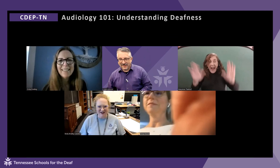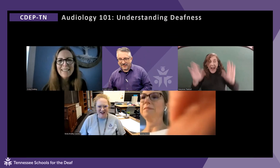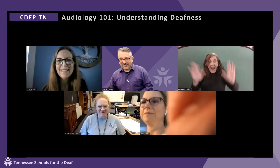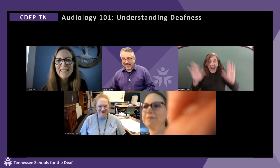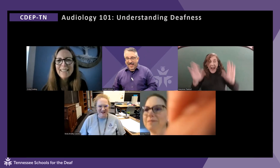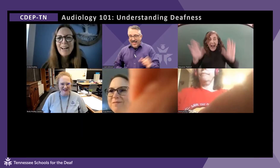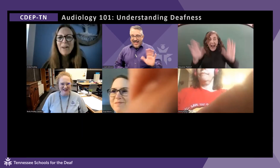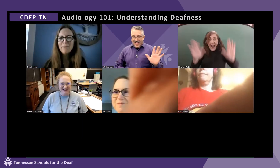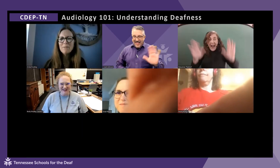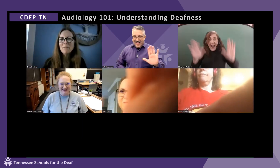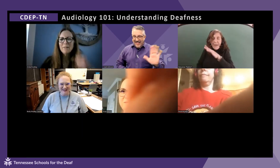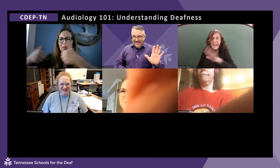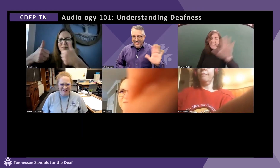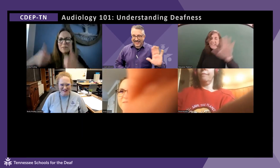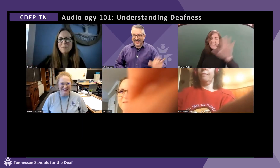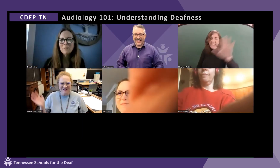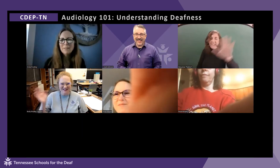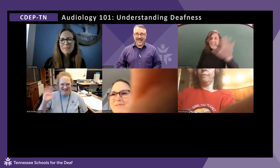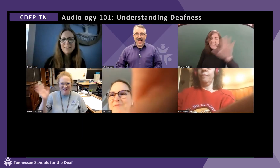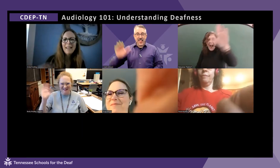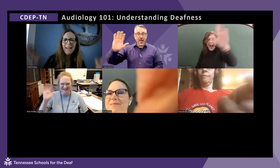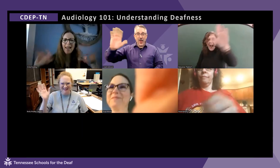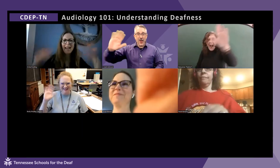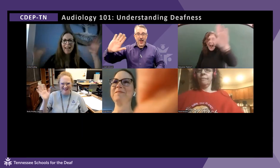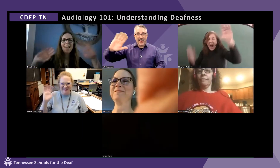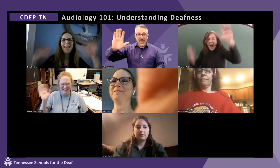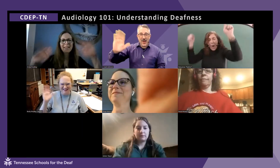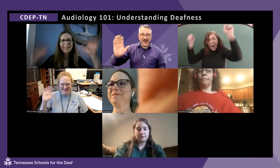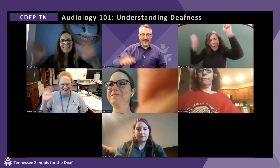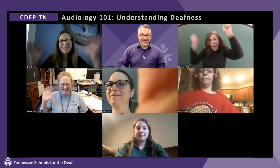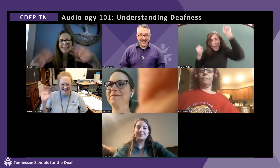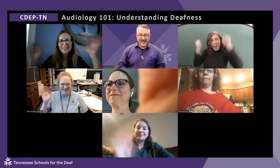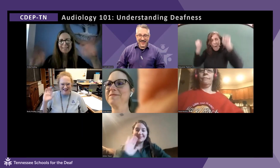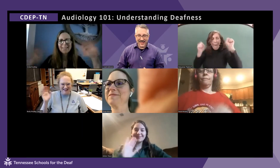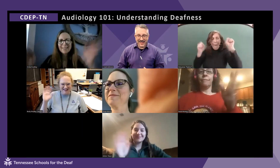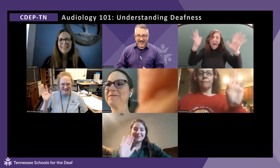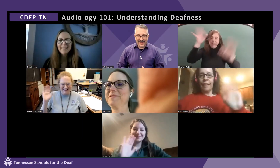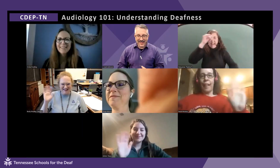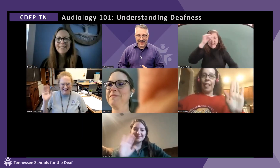Here we go. Oh, awesome. Yay.